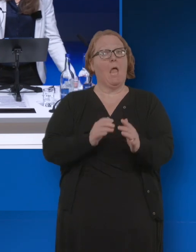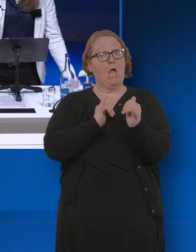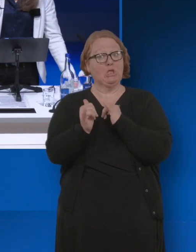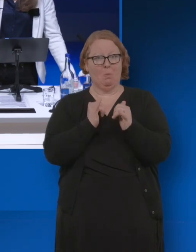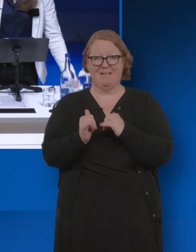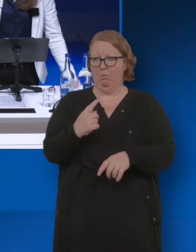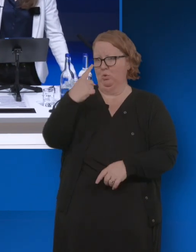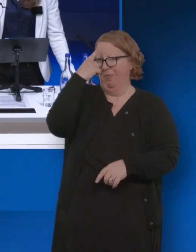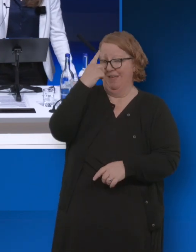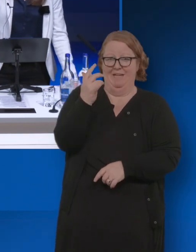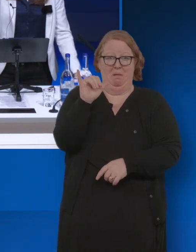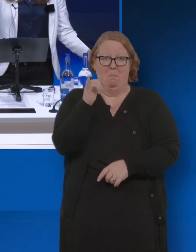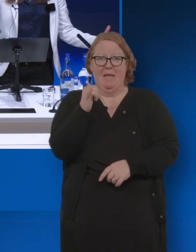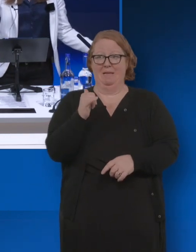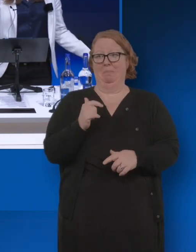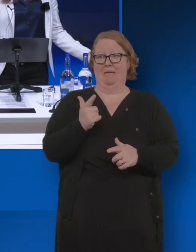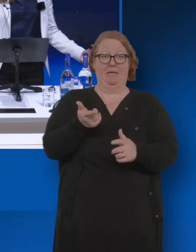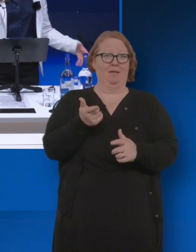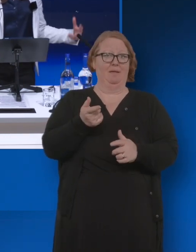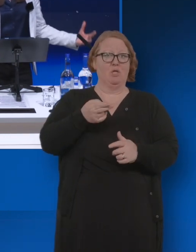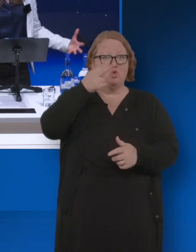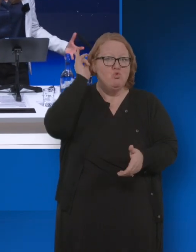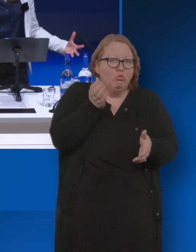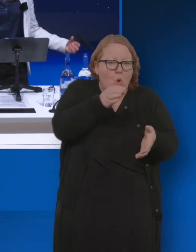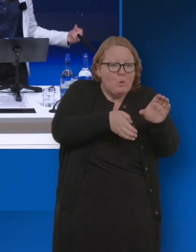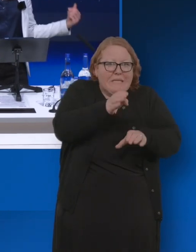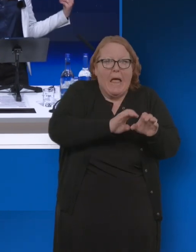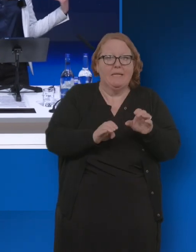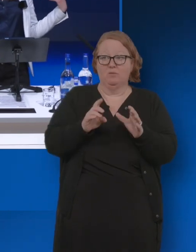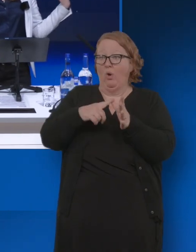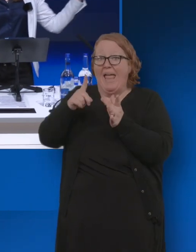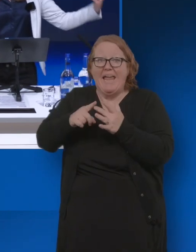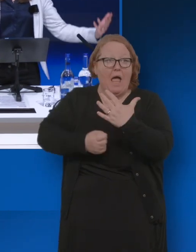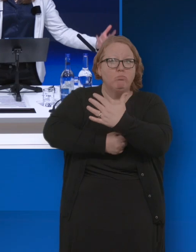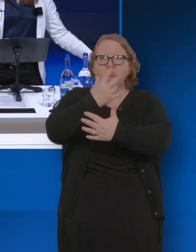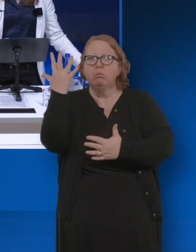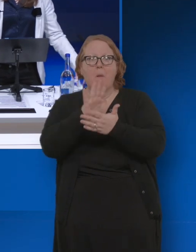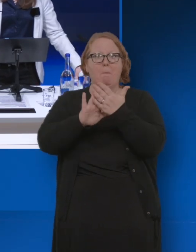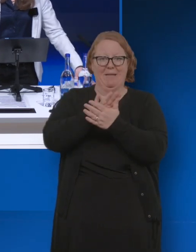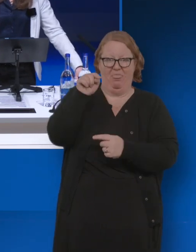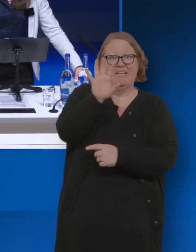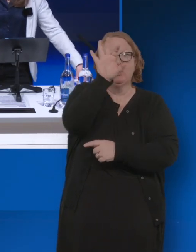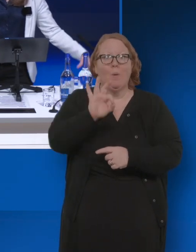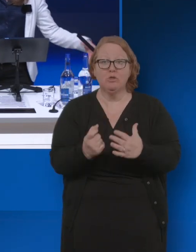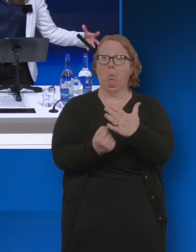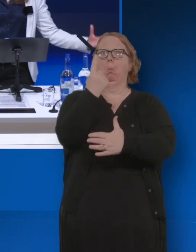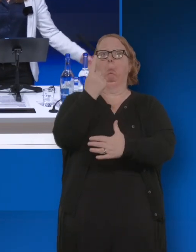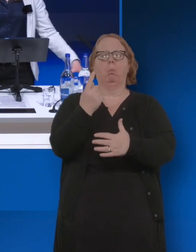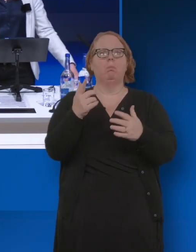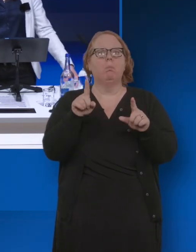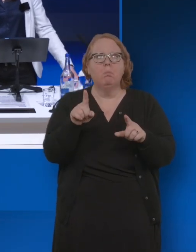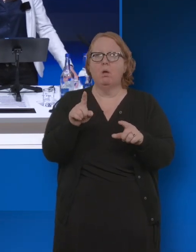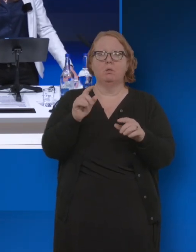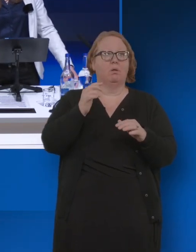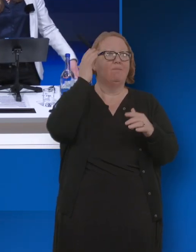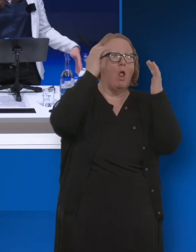Sometimes it can seem like the rise of neuroscience and the rise of AI has forced this question into the foreground, and